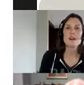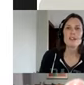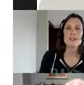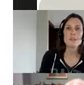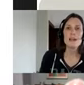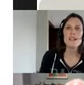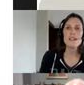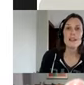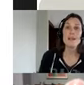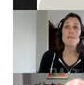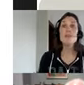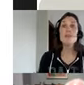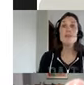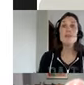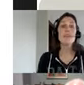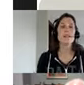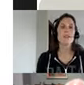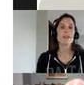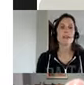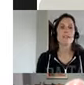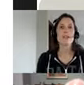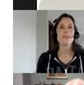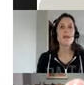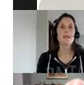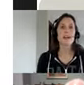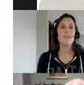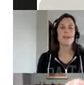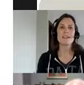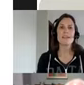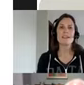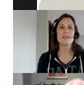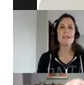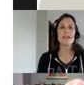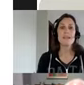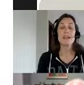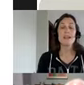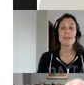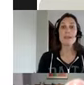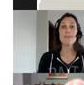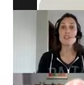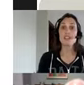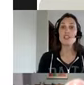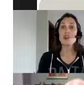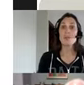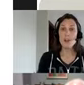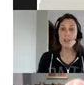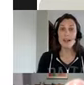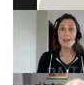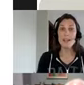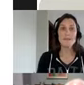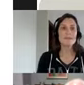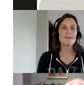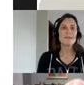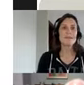just draw a circular blast area and then move that to other places on the map and have it maintain the same meaning, because map projections don't work that